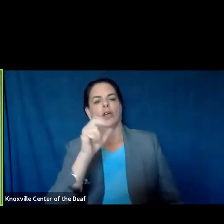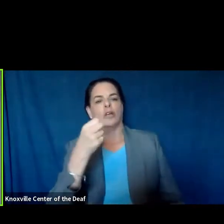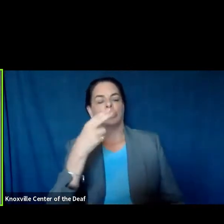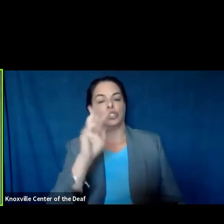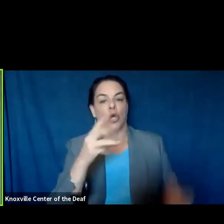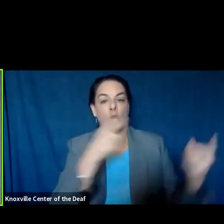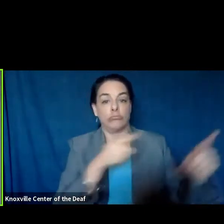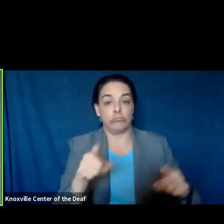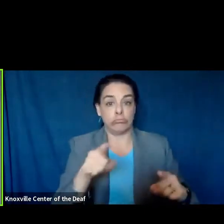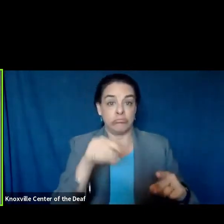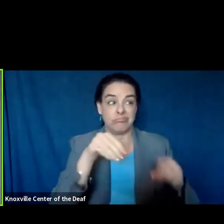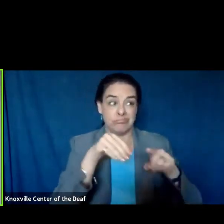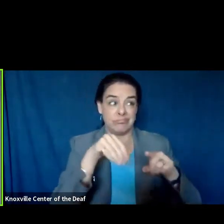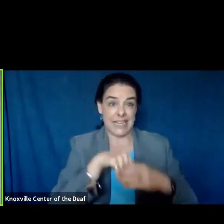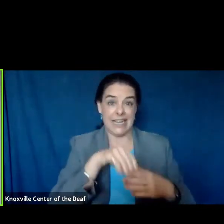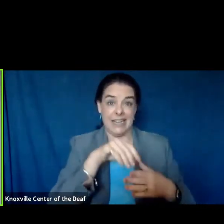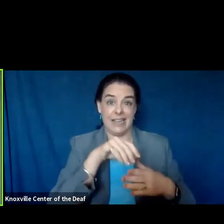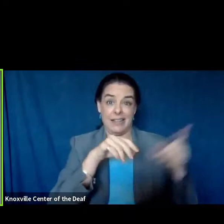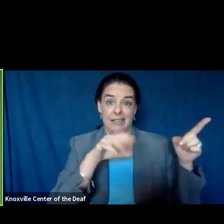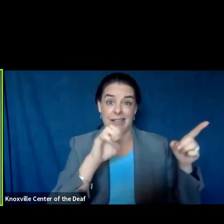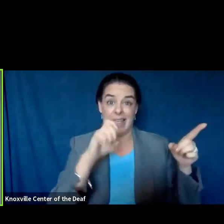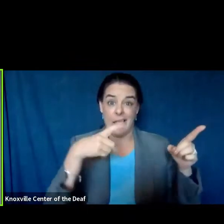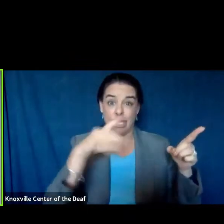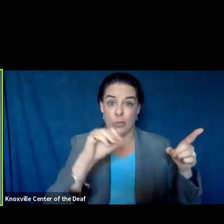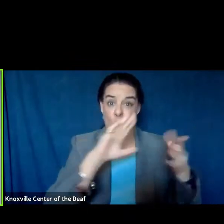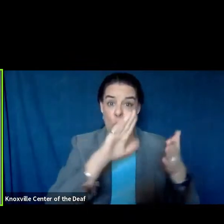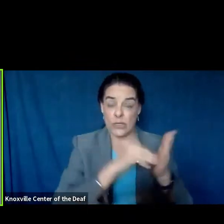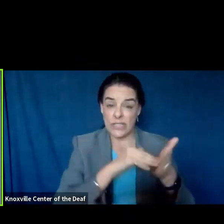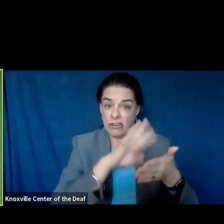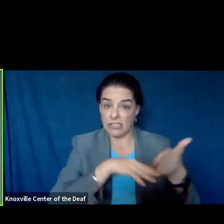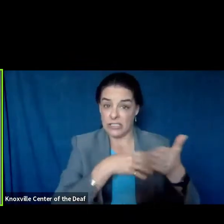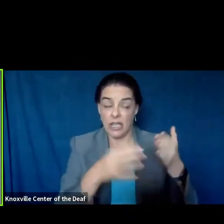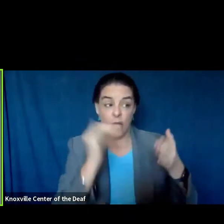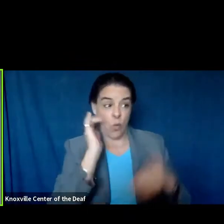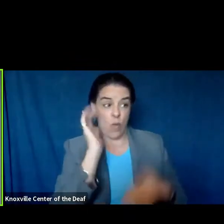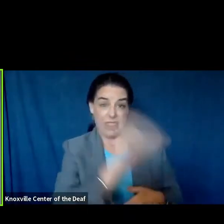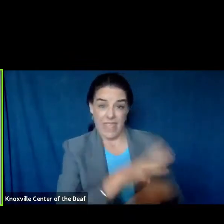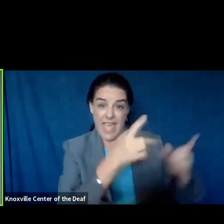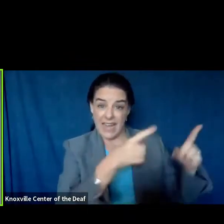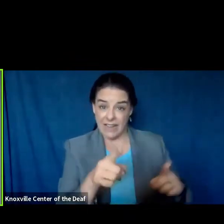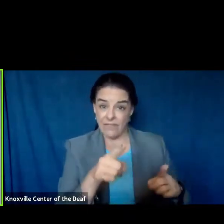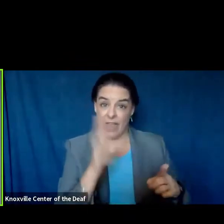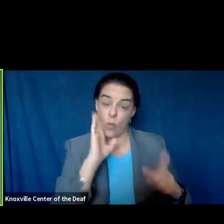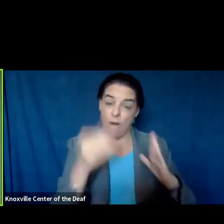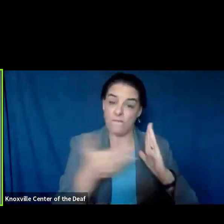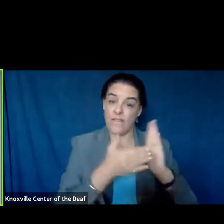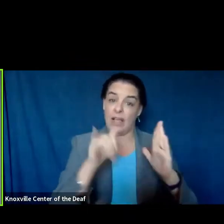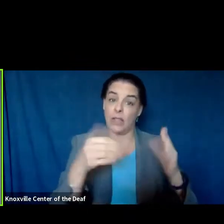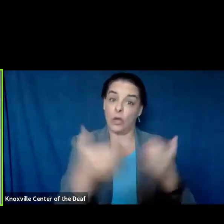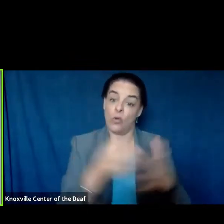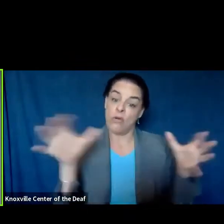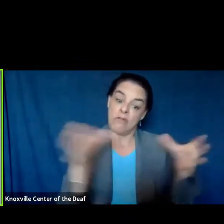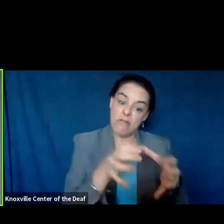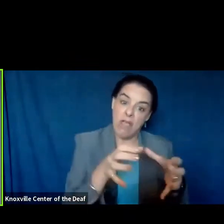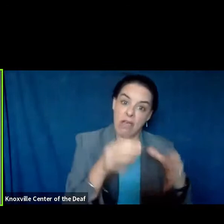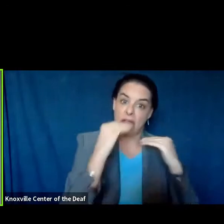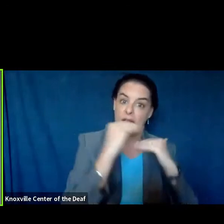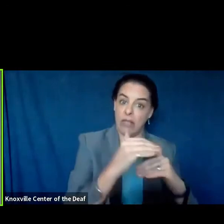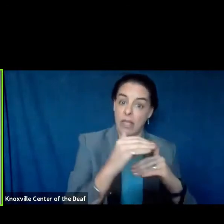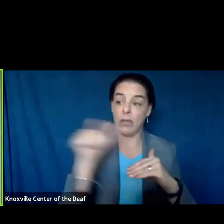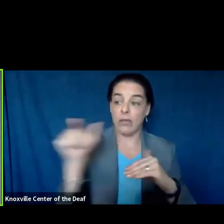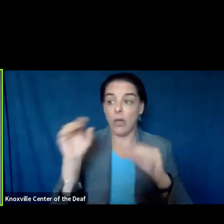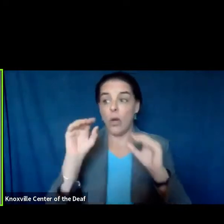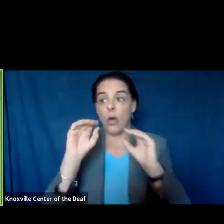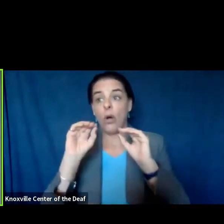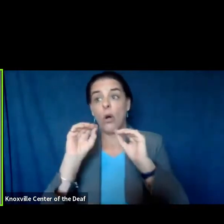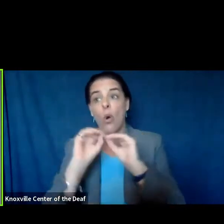occur at the Expo Center. Does this event or other similar events violate the new gathering limit? And will organizers of similar